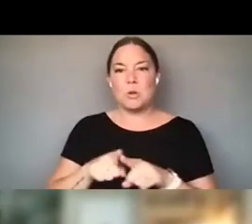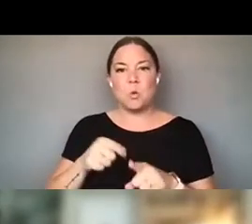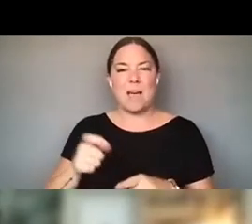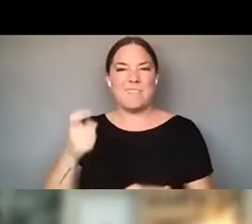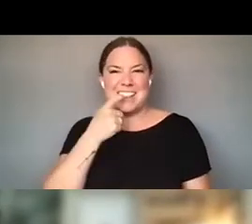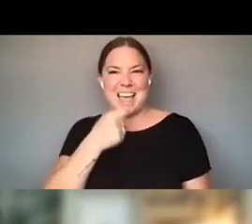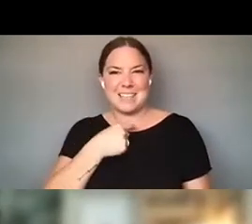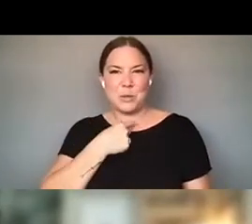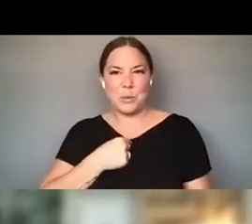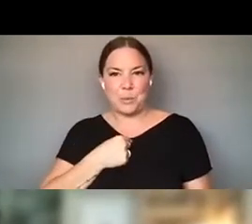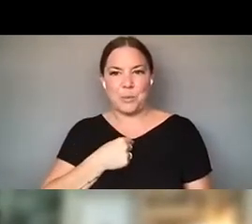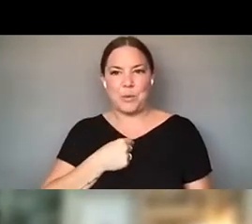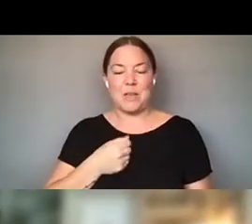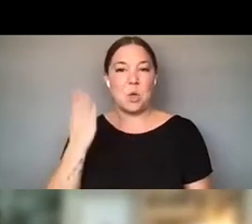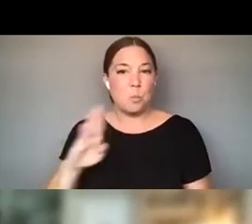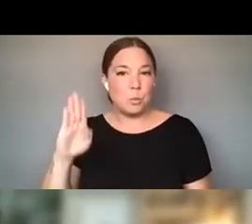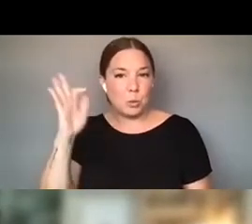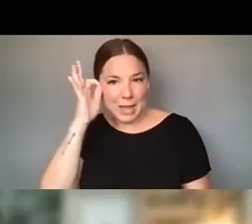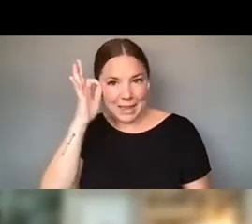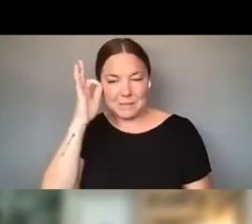hair and blue reading glasses.